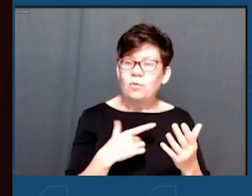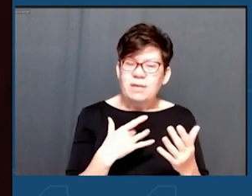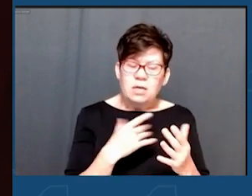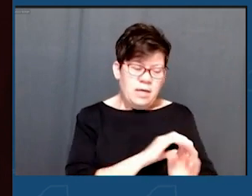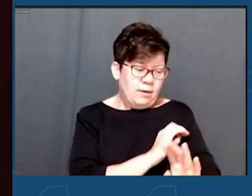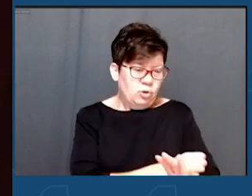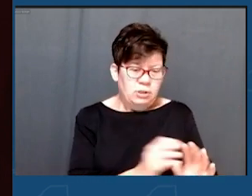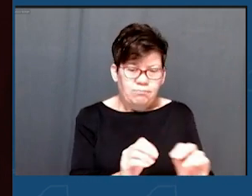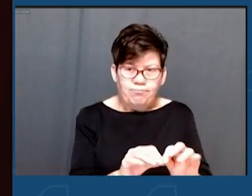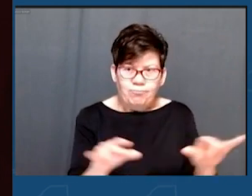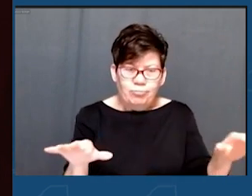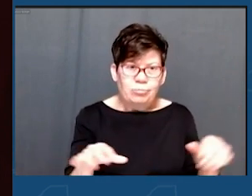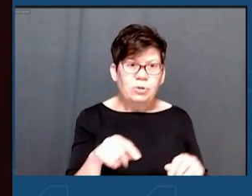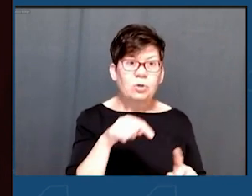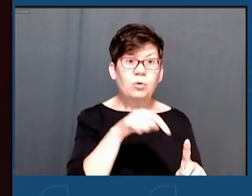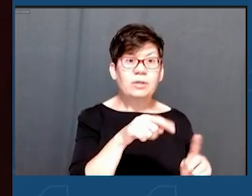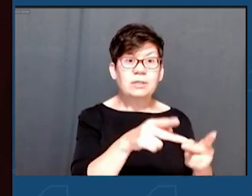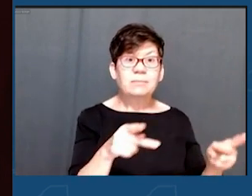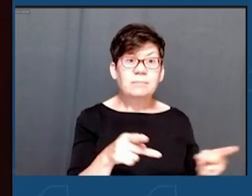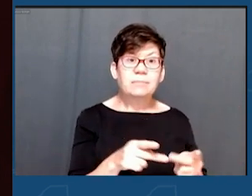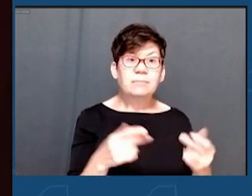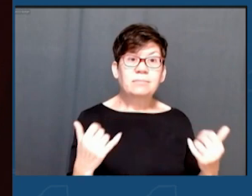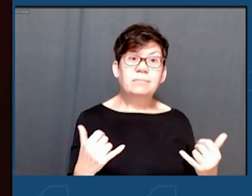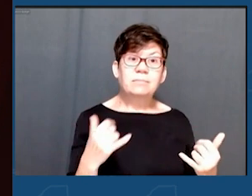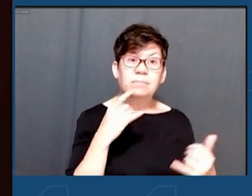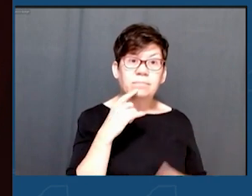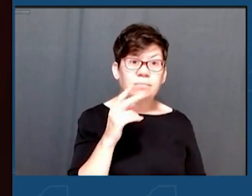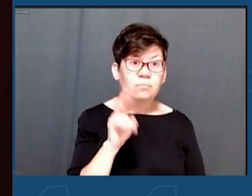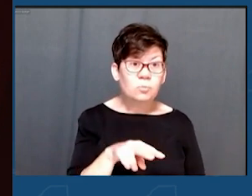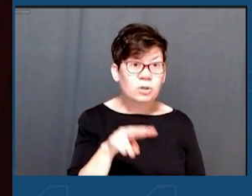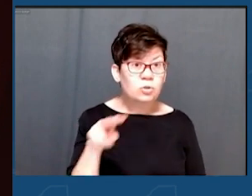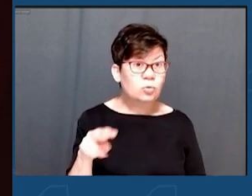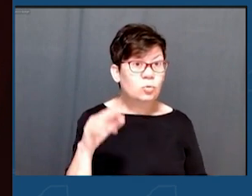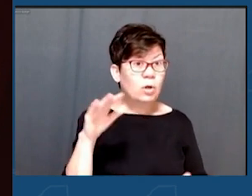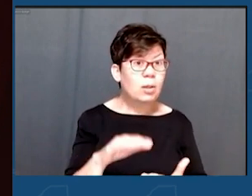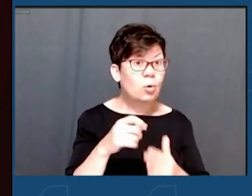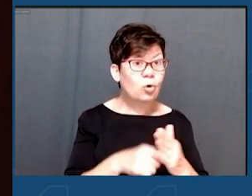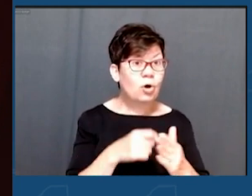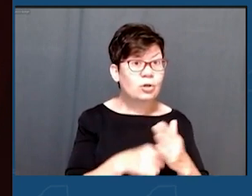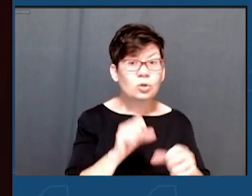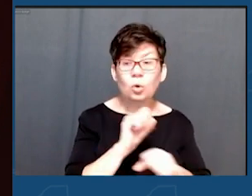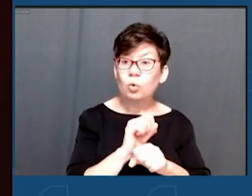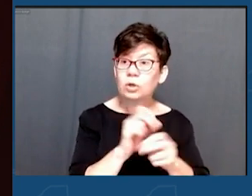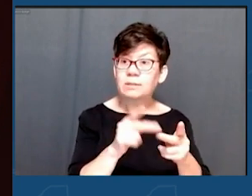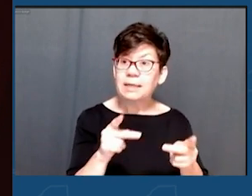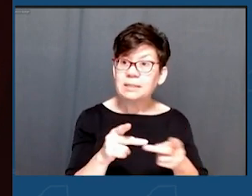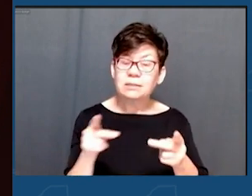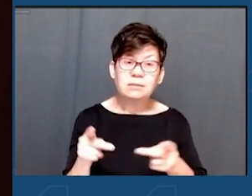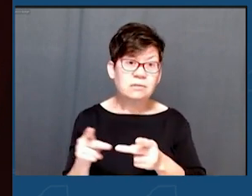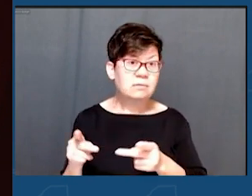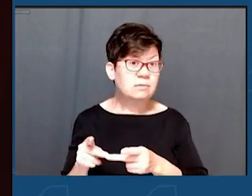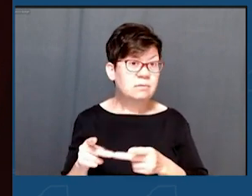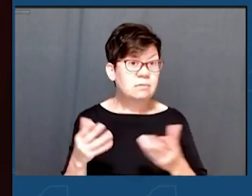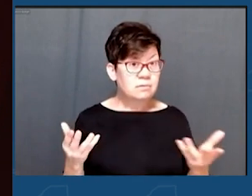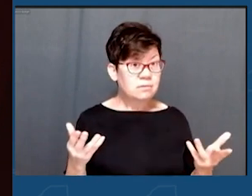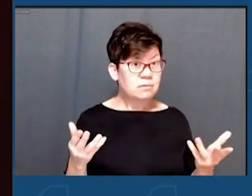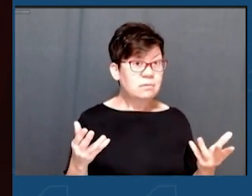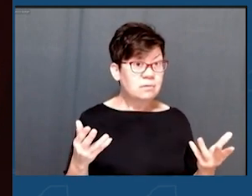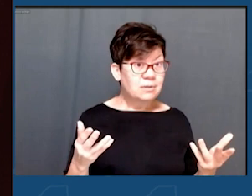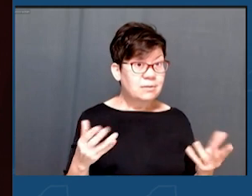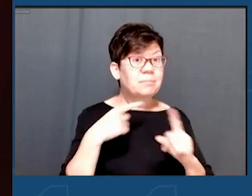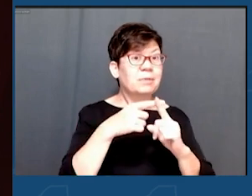talent. This space is now 22 low-cost workspaces, as well as a 13,000 square